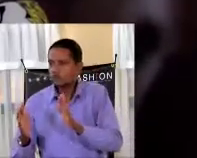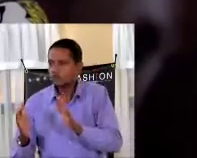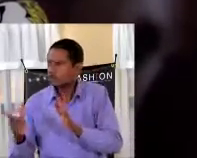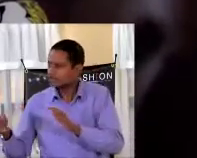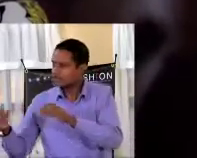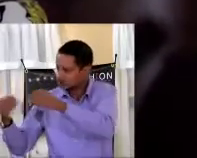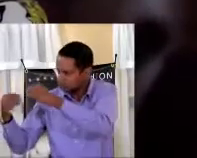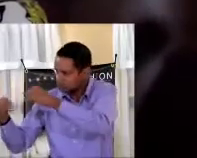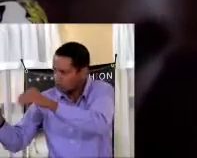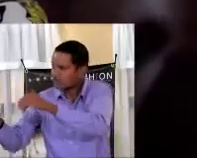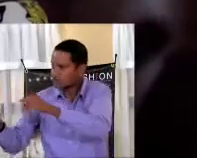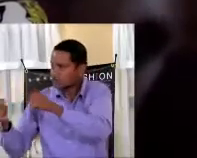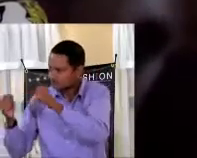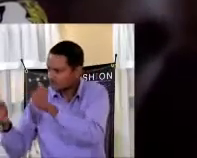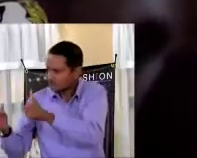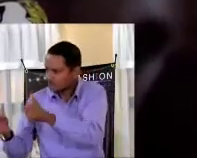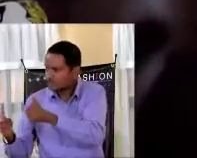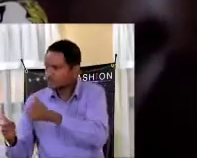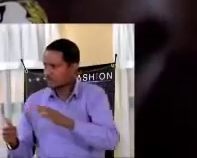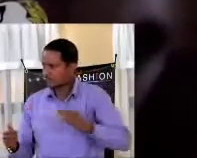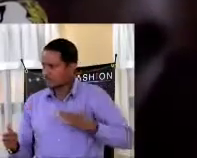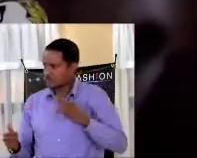stores in terms of